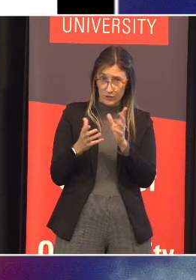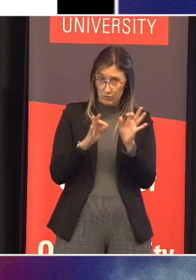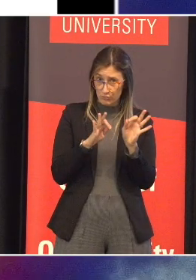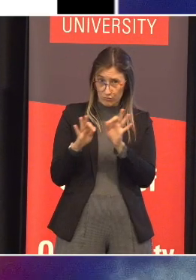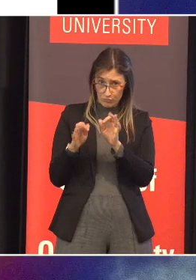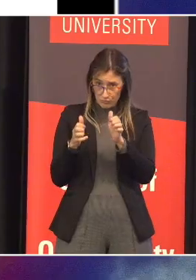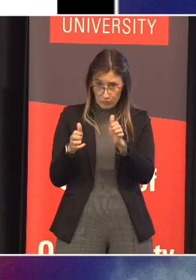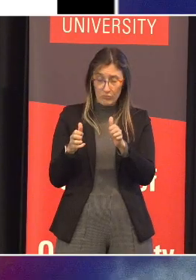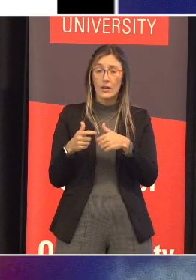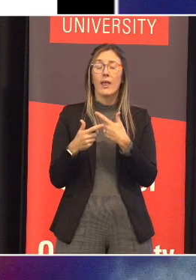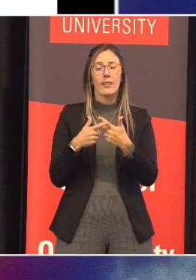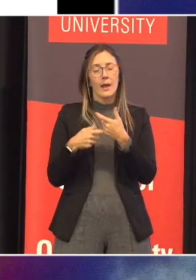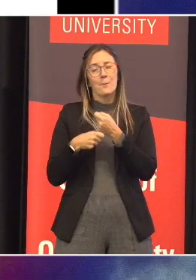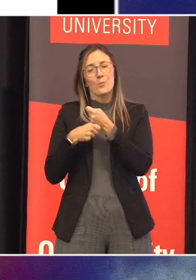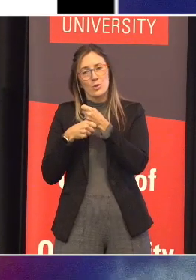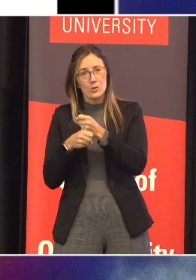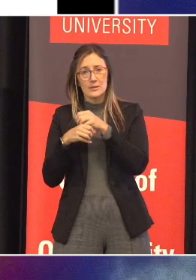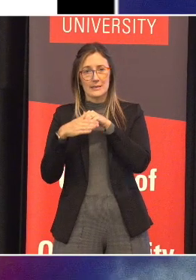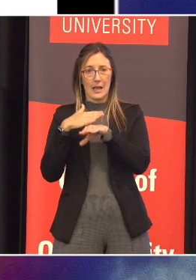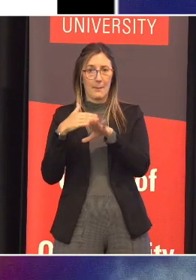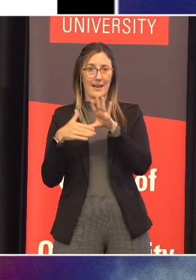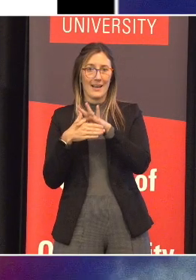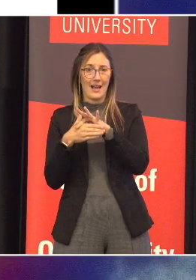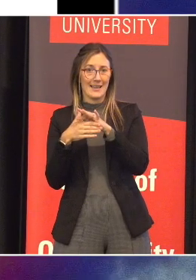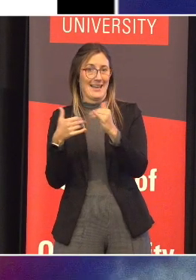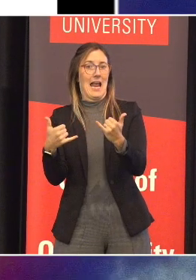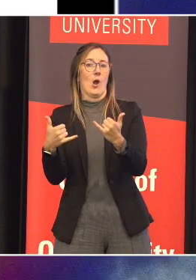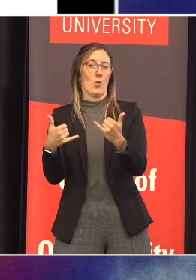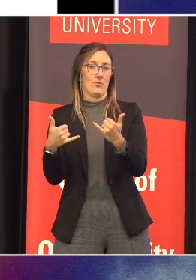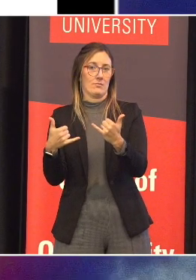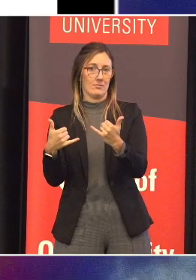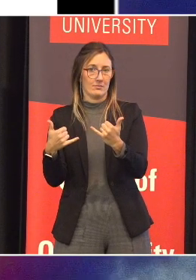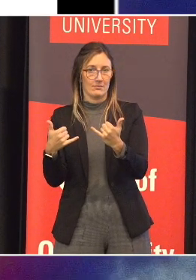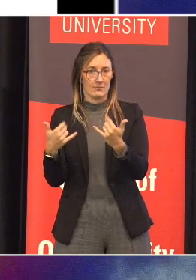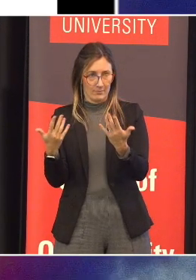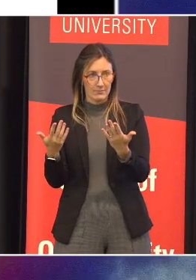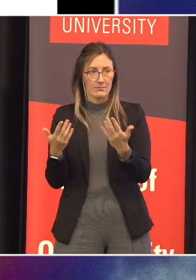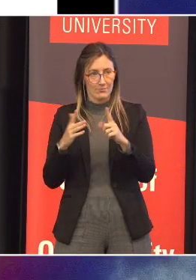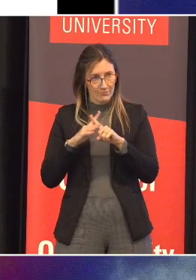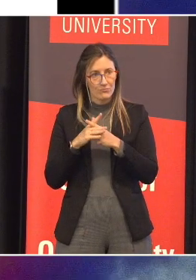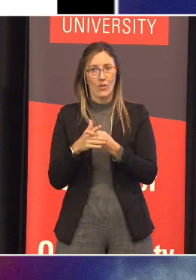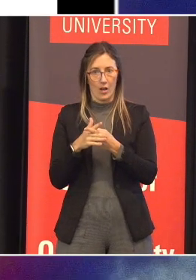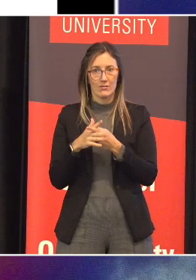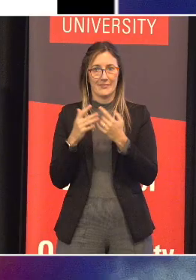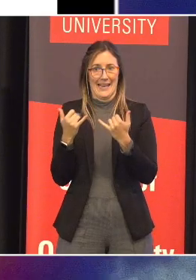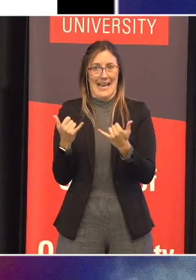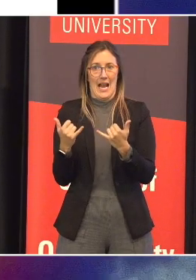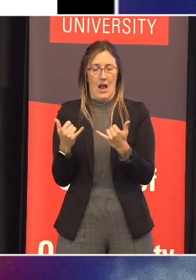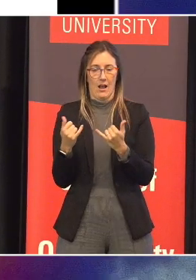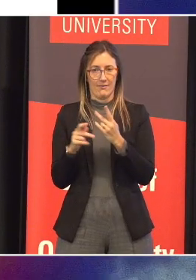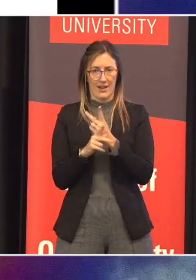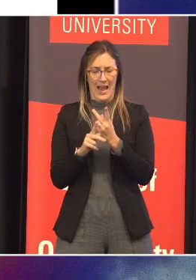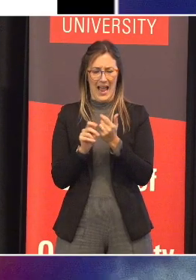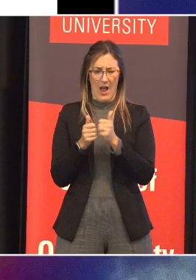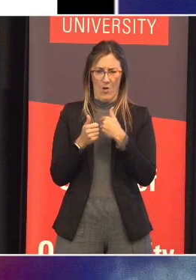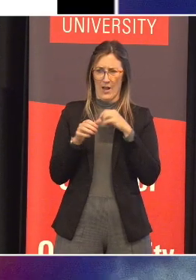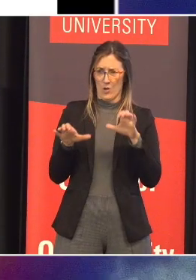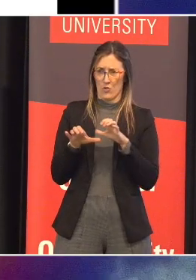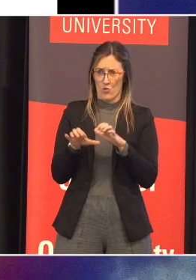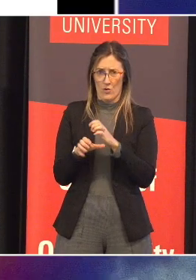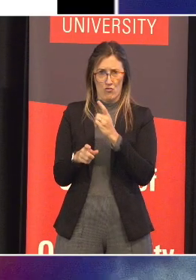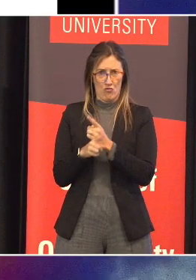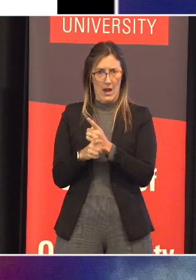start producing accessible content now. Start looking for the way to do this right